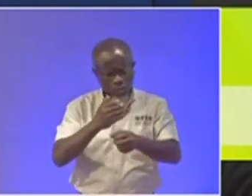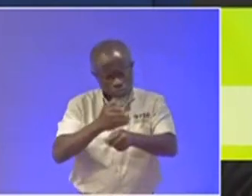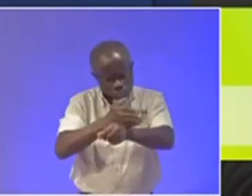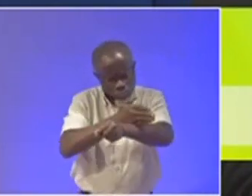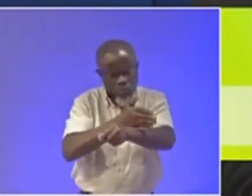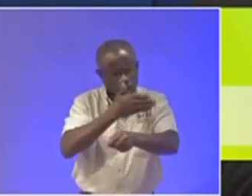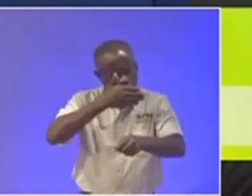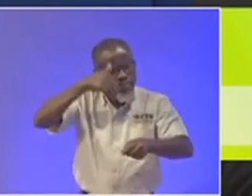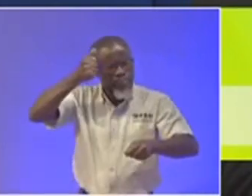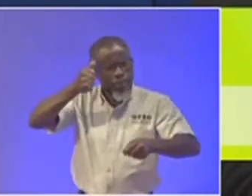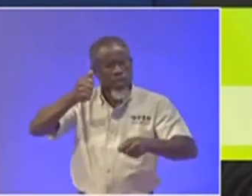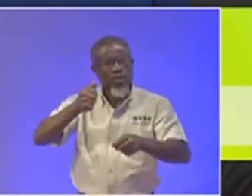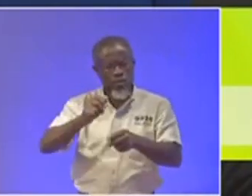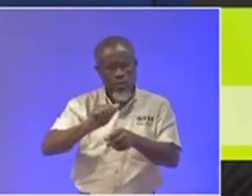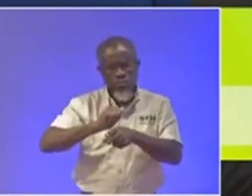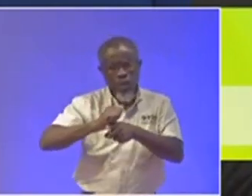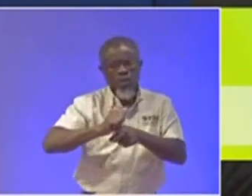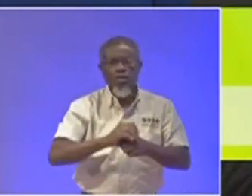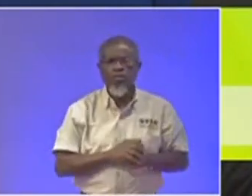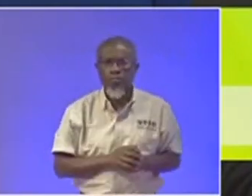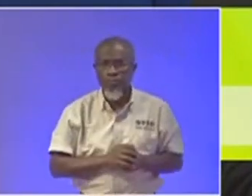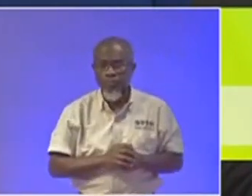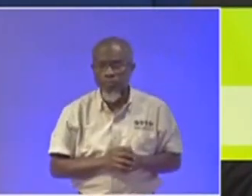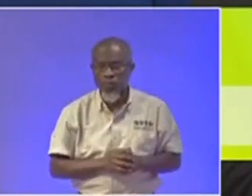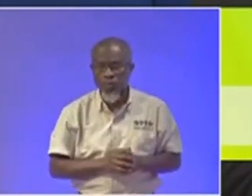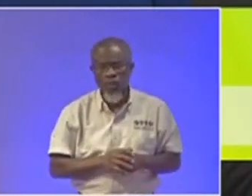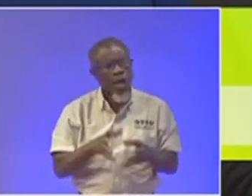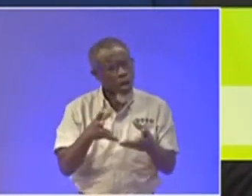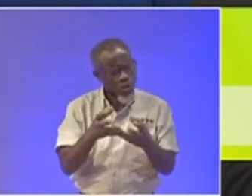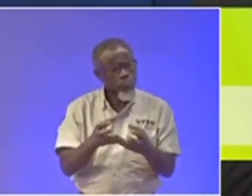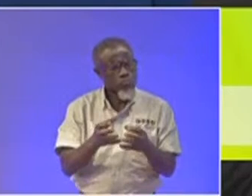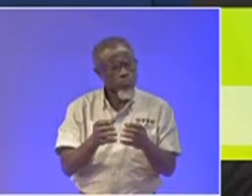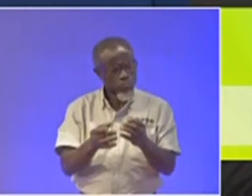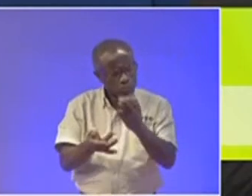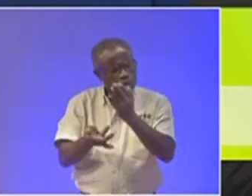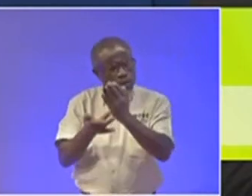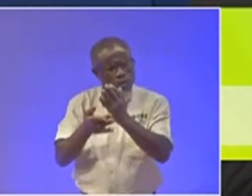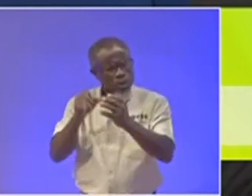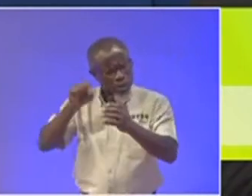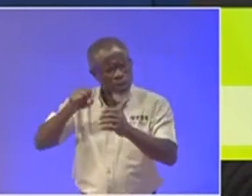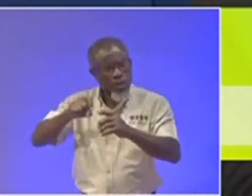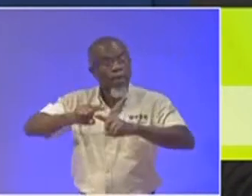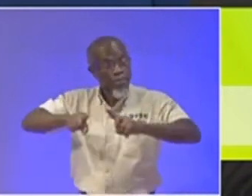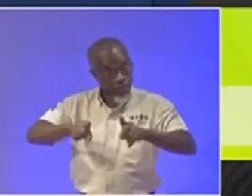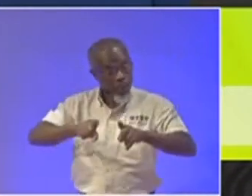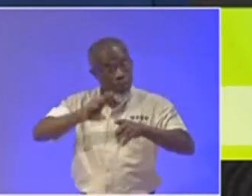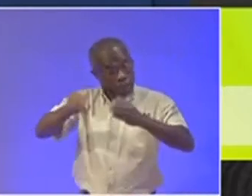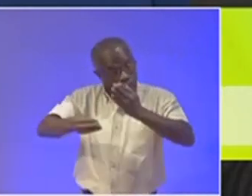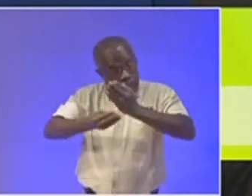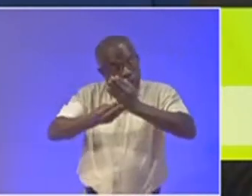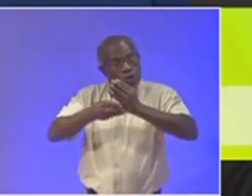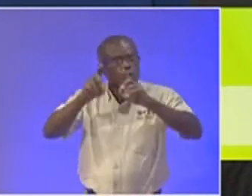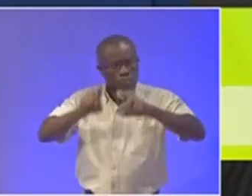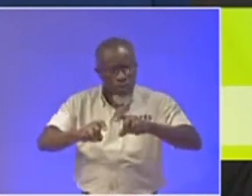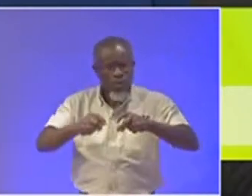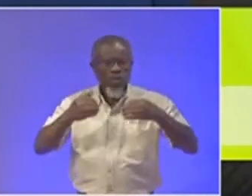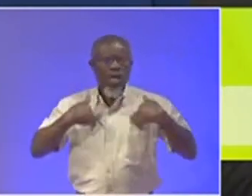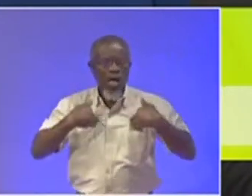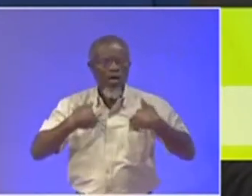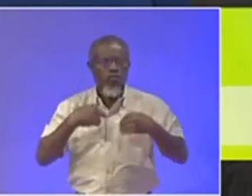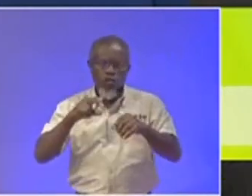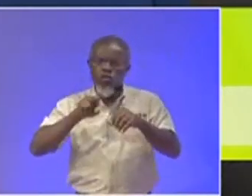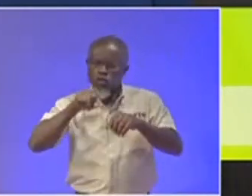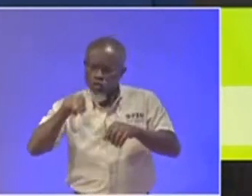So yes, I'm all for the digitizing, etc. But I think coupled with that must come the actual use